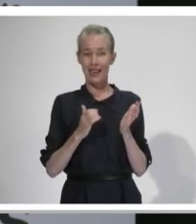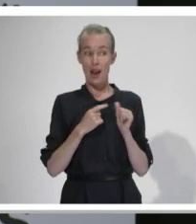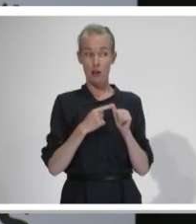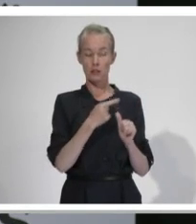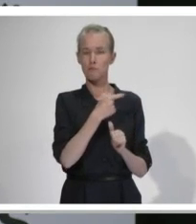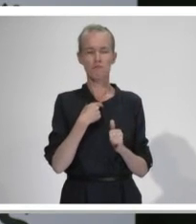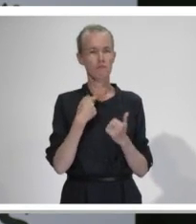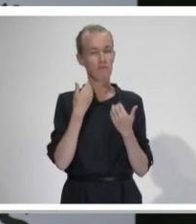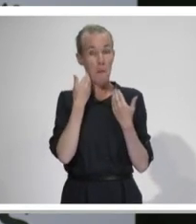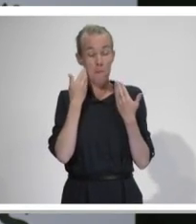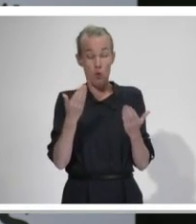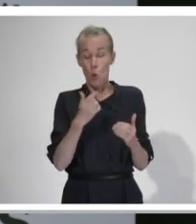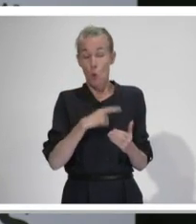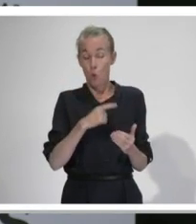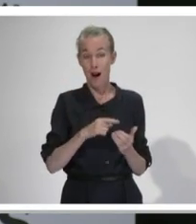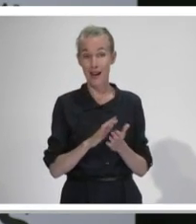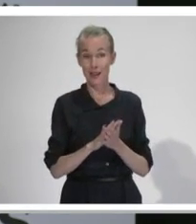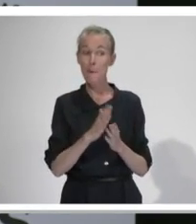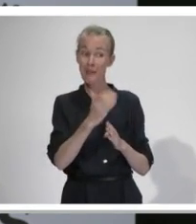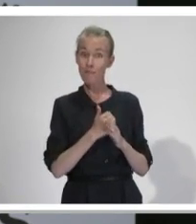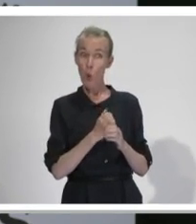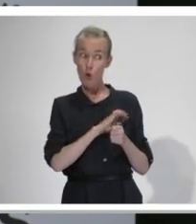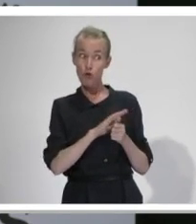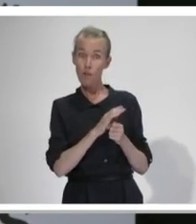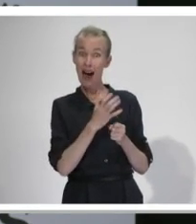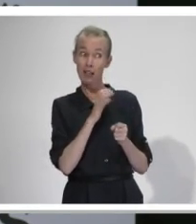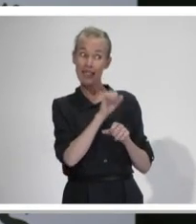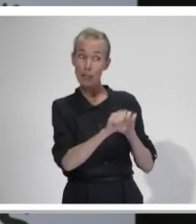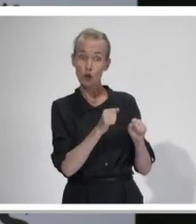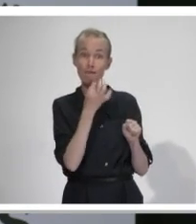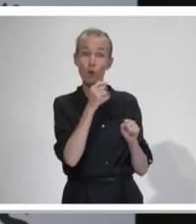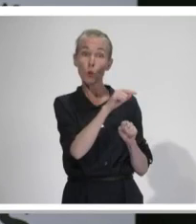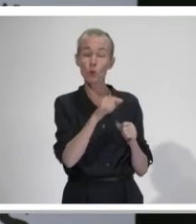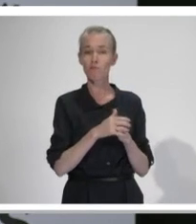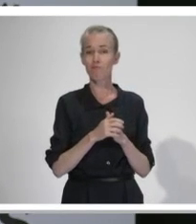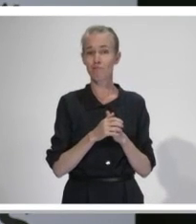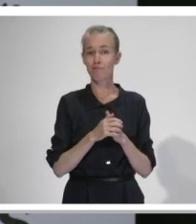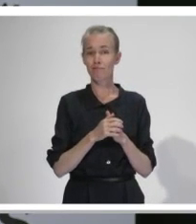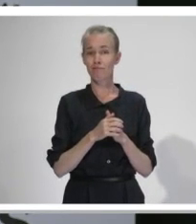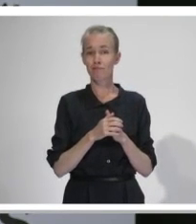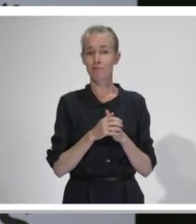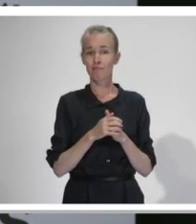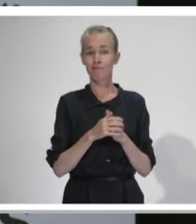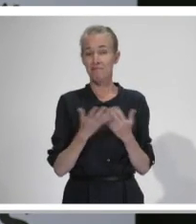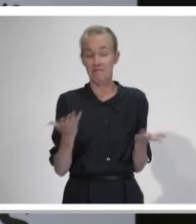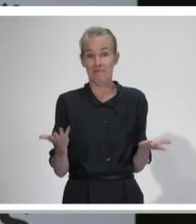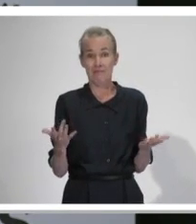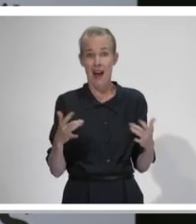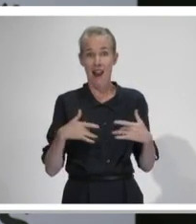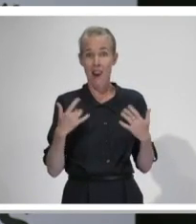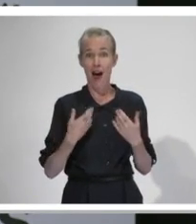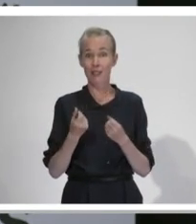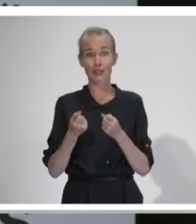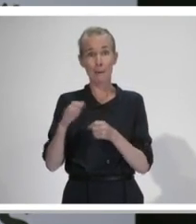I think that's just what happens. Cases can pop up anywhere. We've seen that particularly with